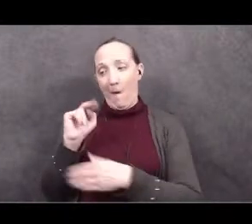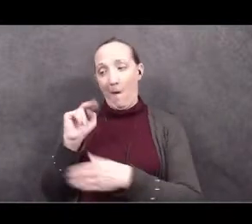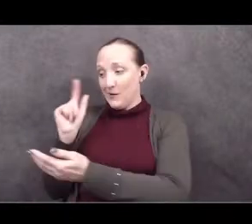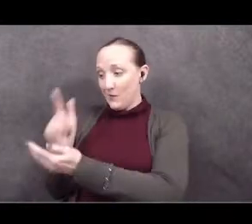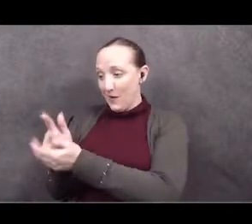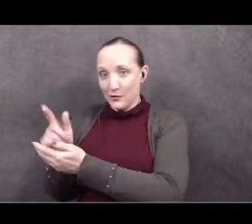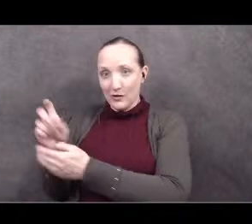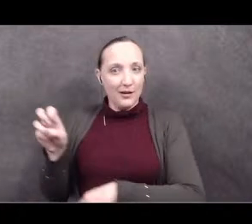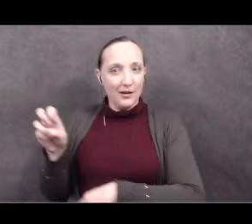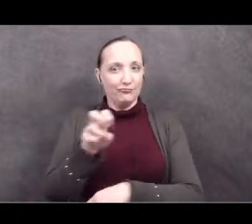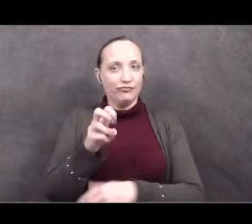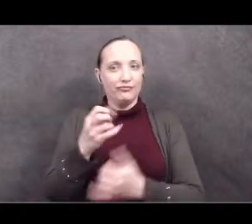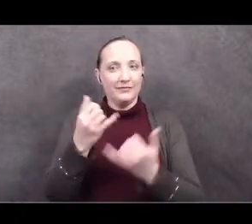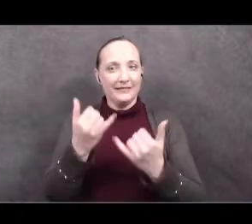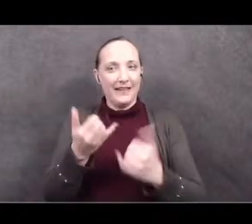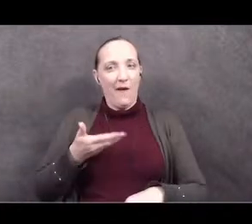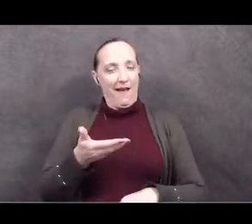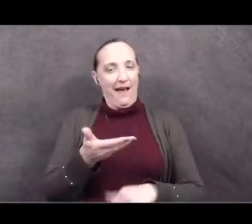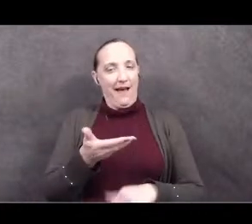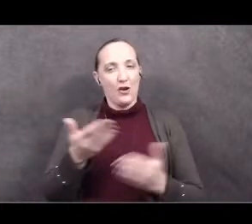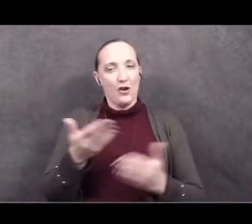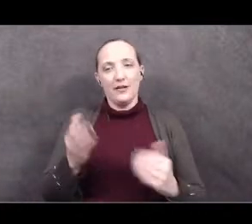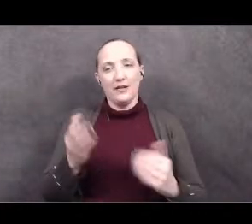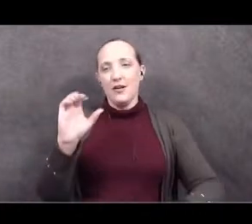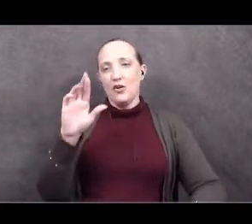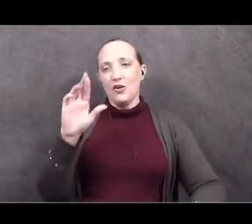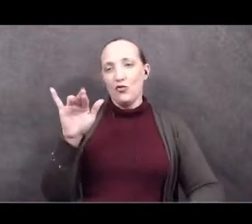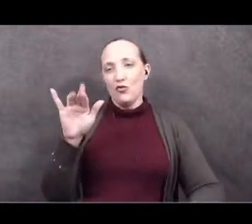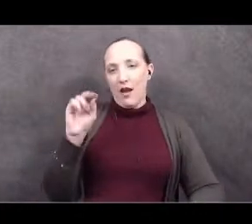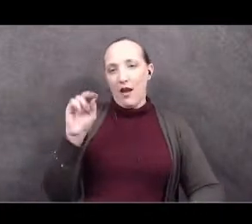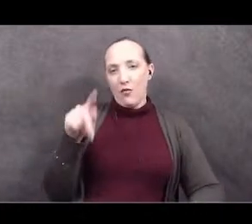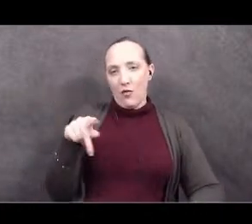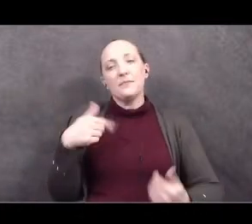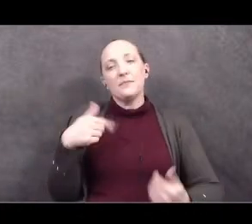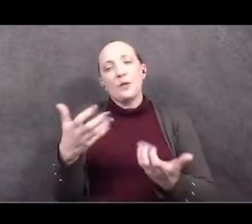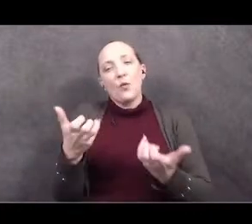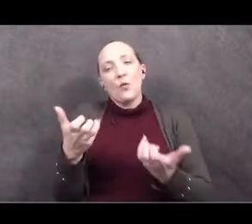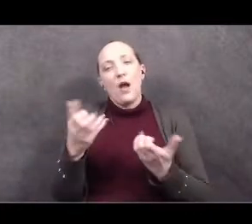HED at cry so I just wanted to bring that